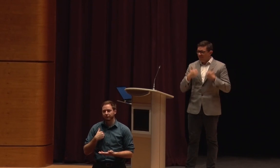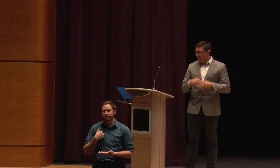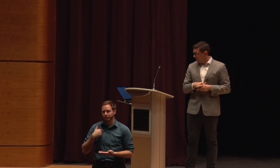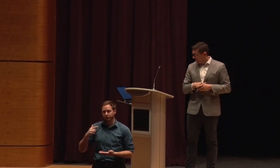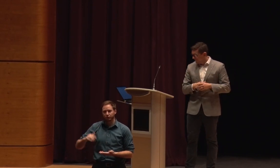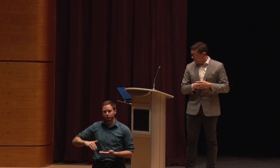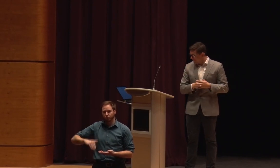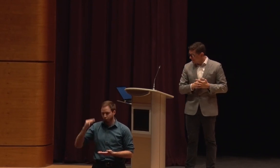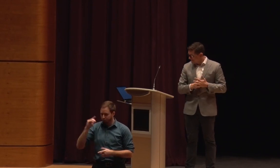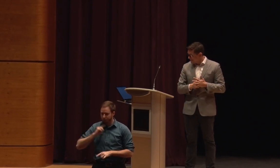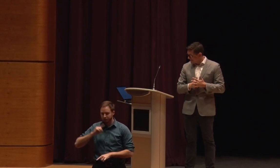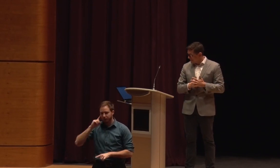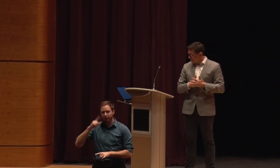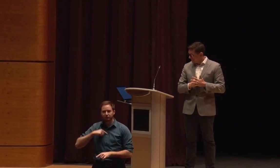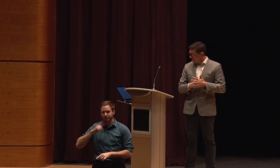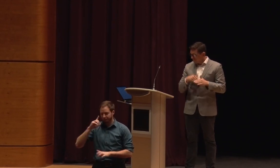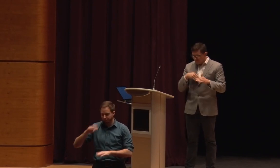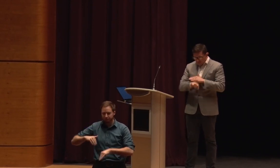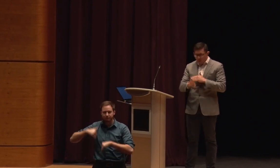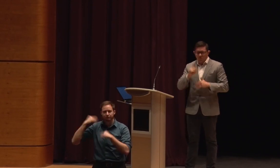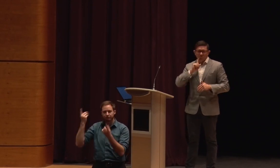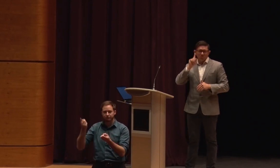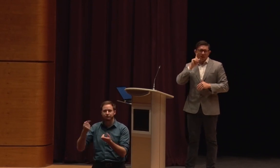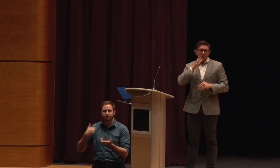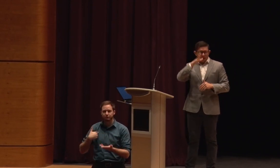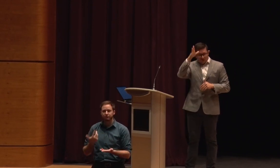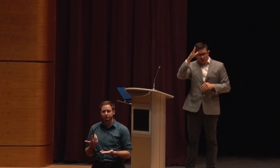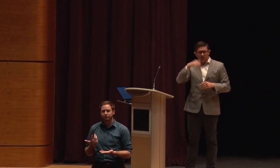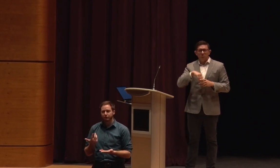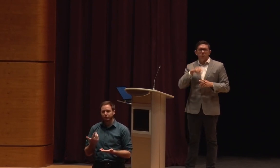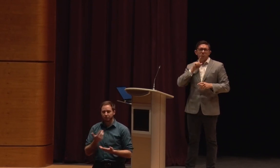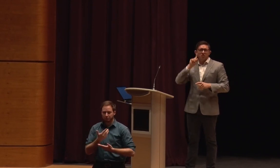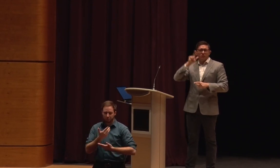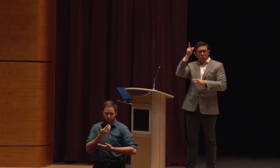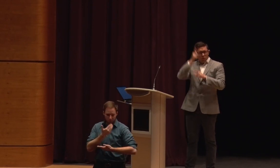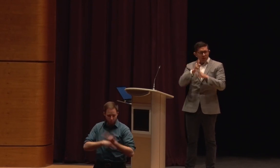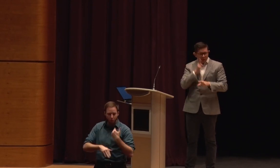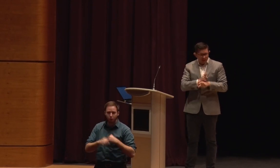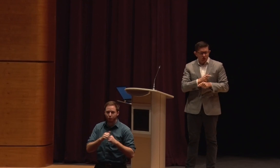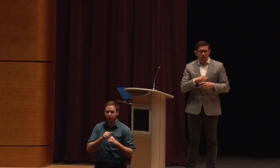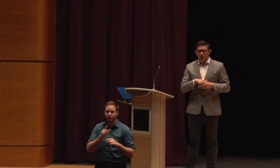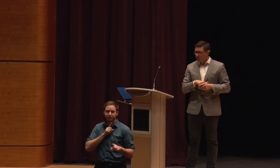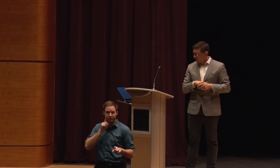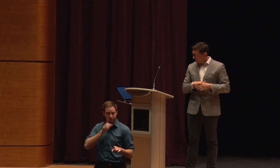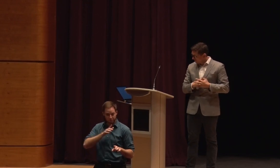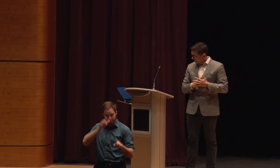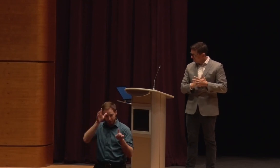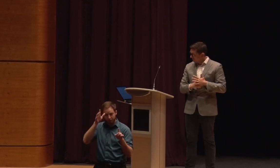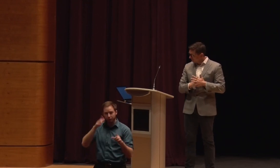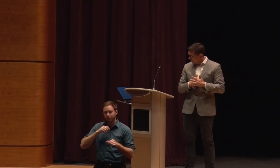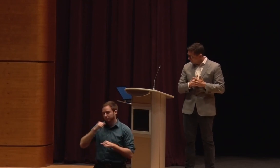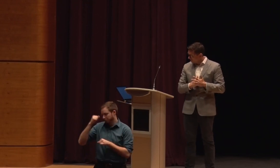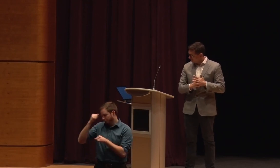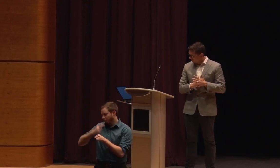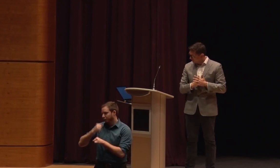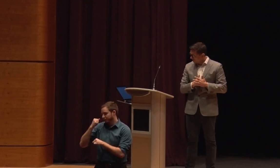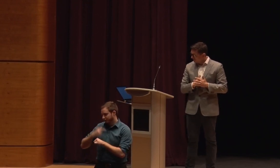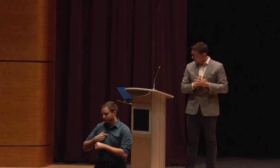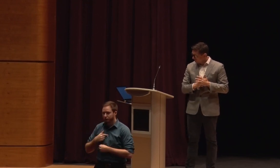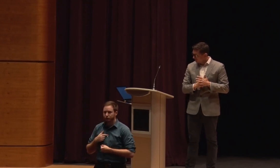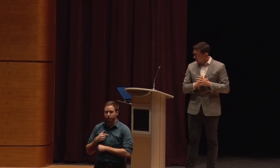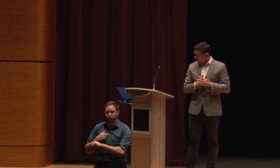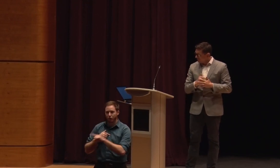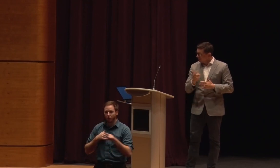I grew up deaf. I've been deaf my entire life. I was born to deaf parents. My brother and sister are deaf.